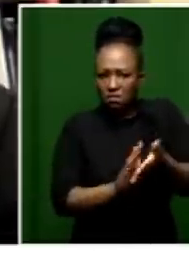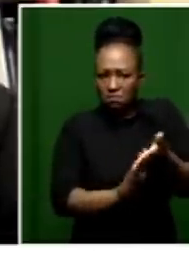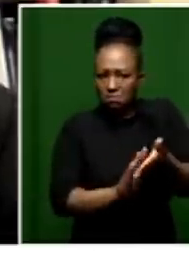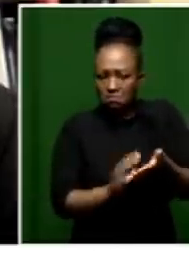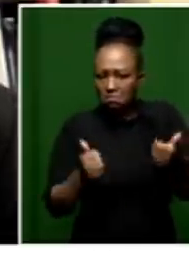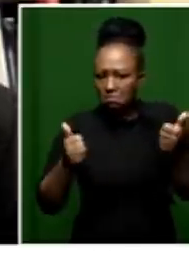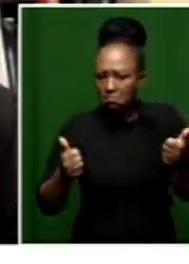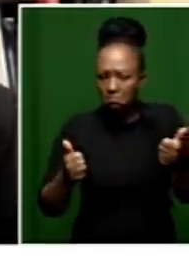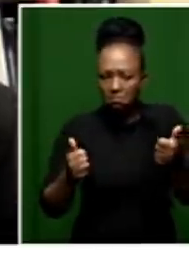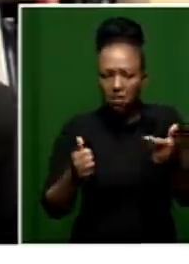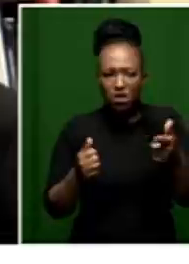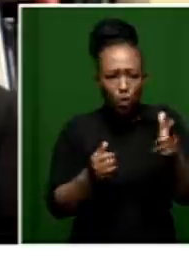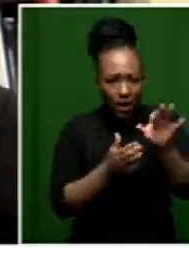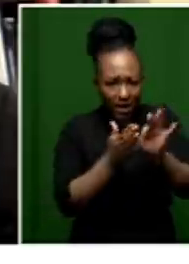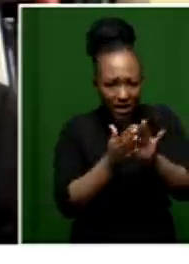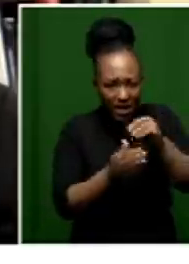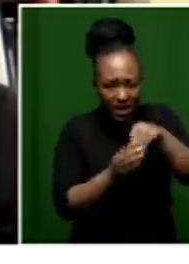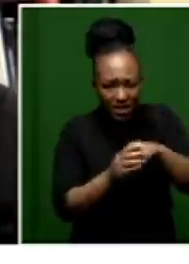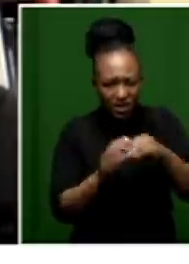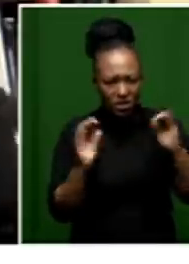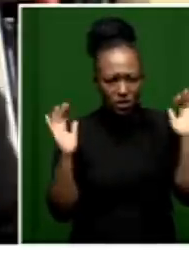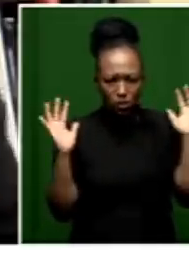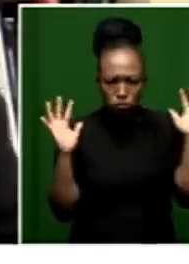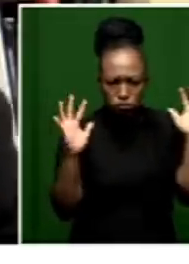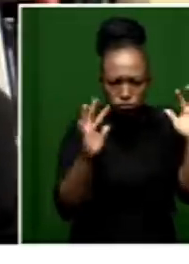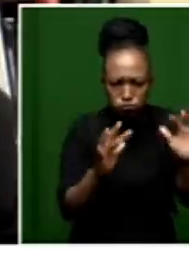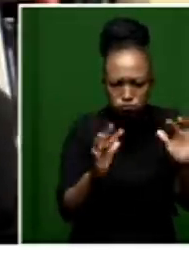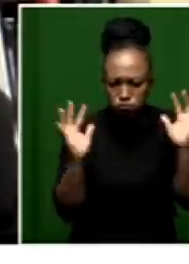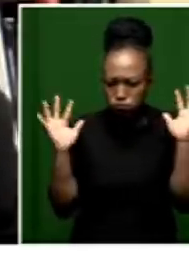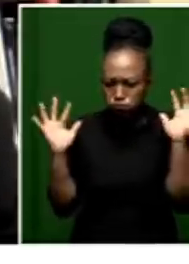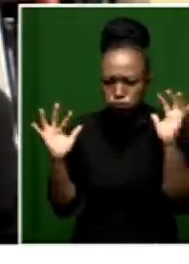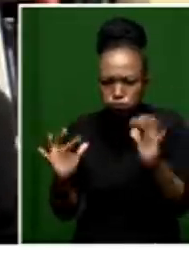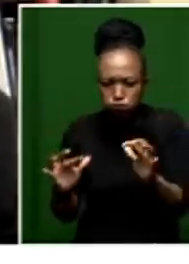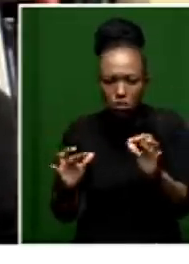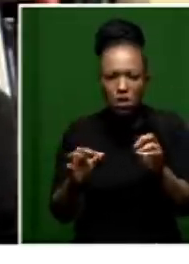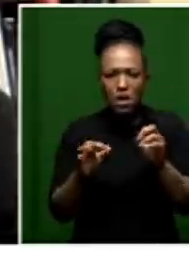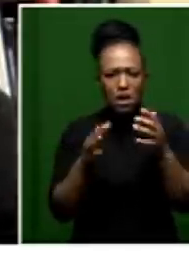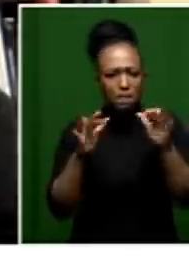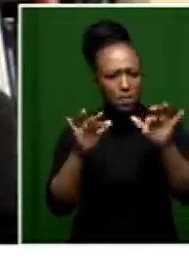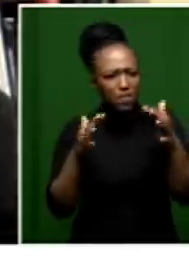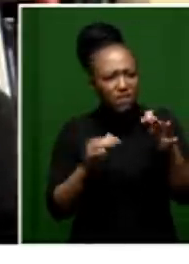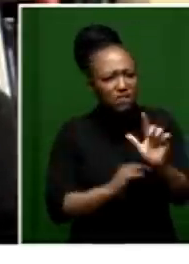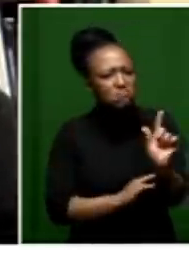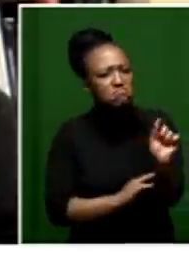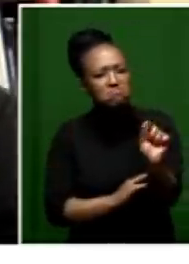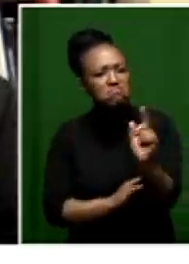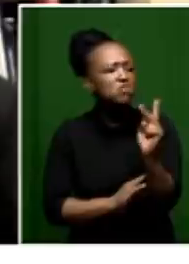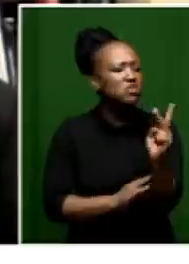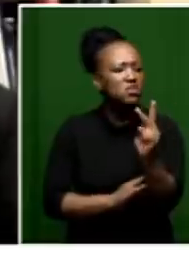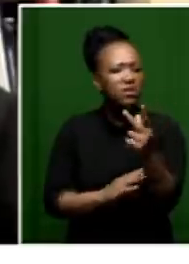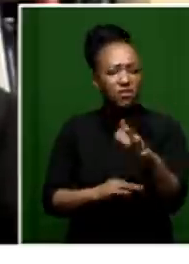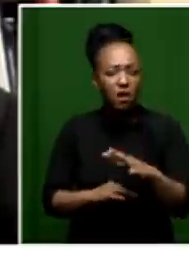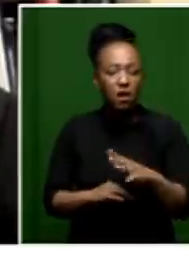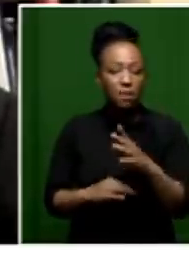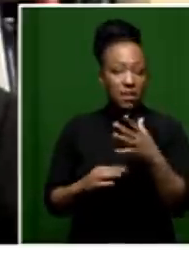were rallies and super spreader events that people noted, spoke to, and basically said, well,